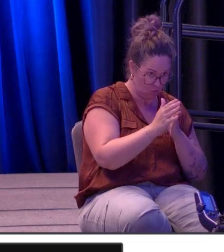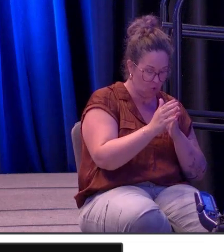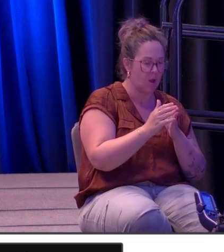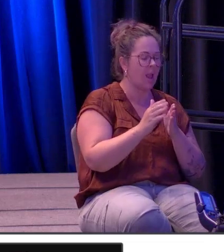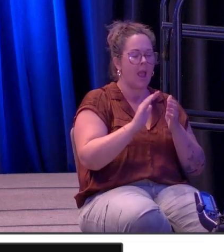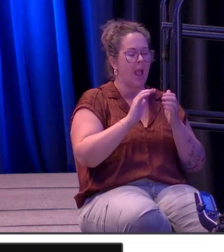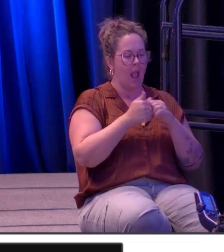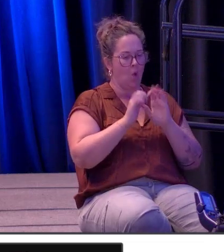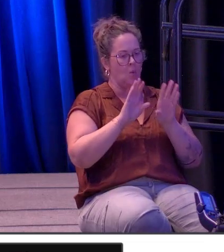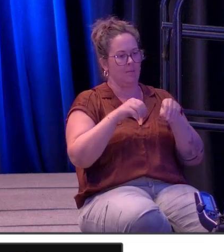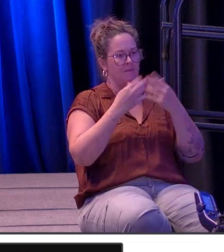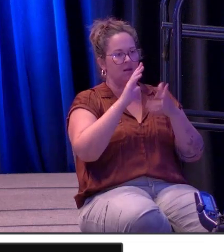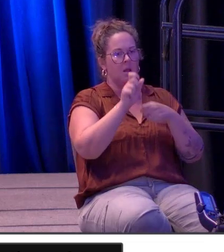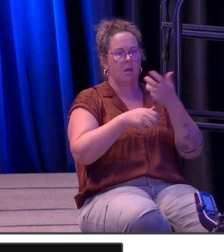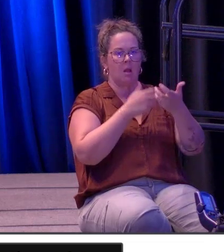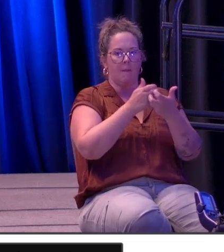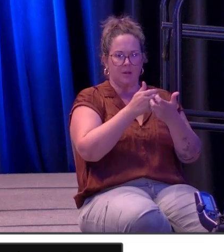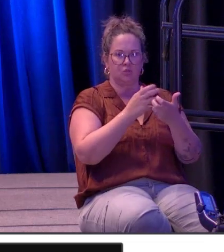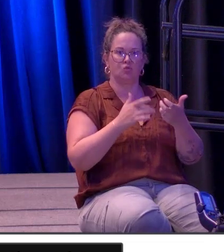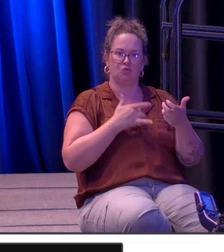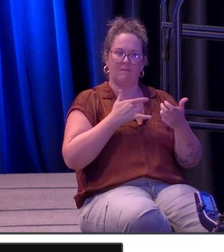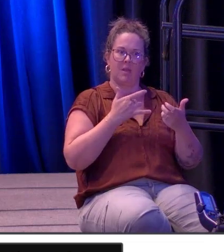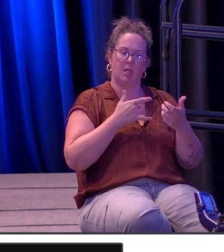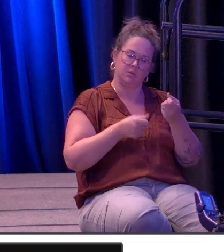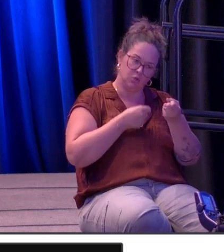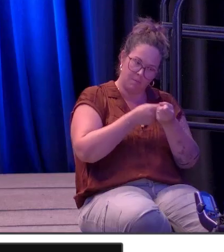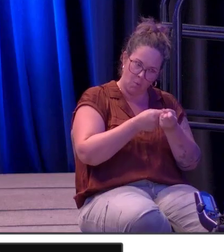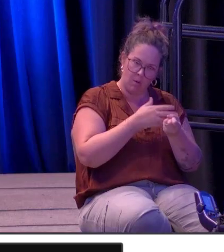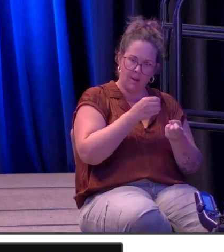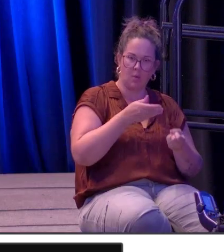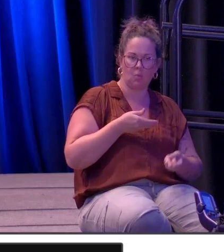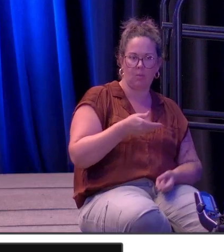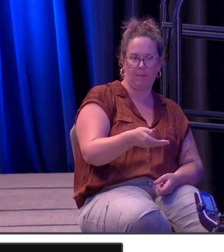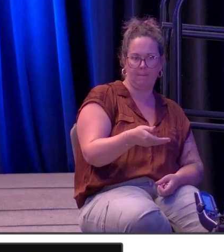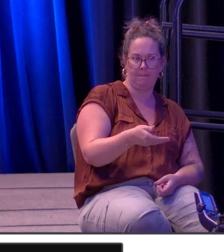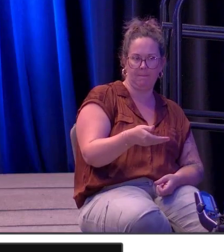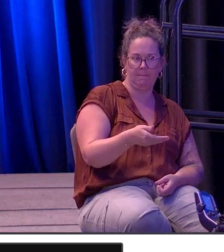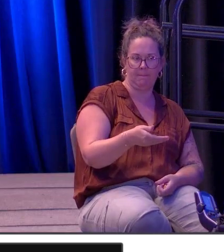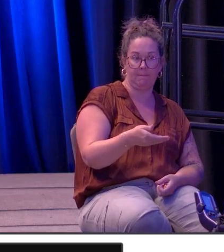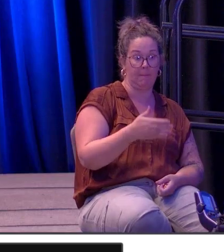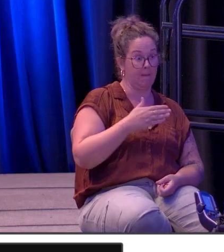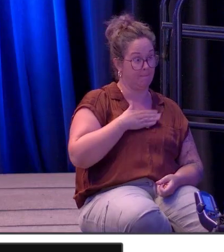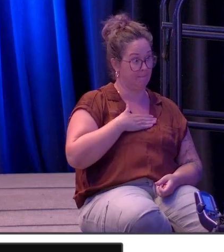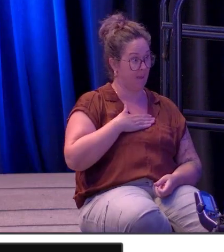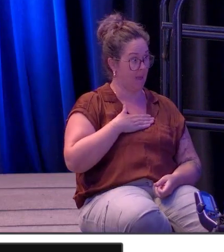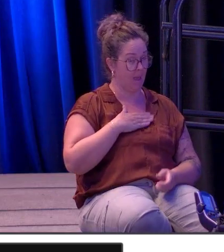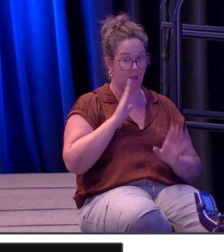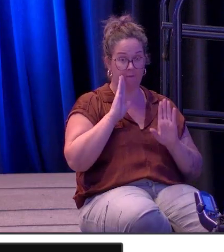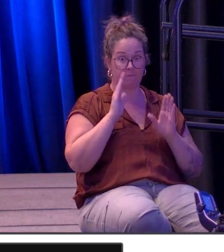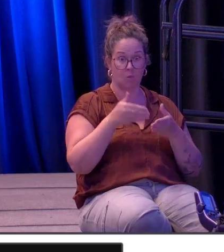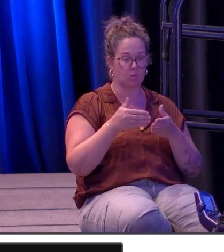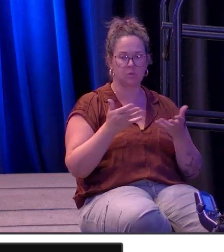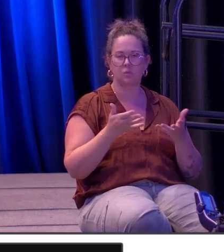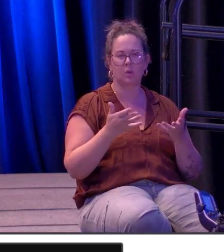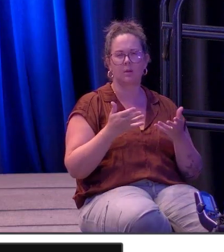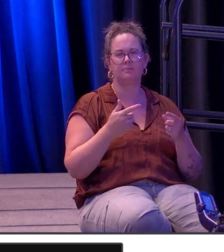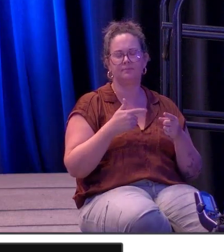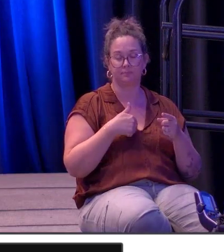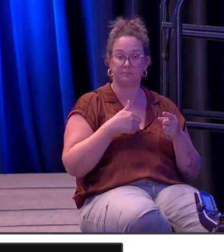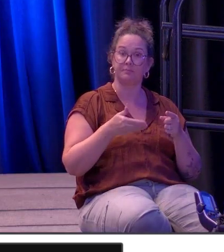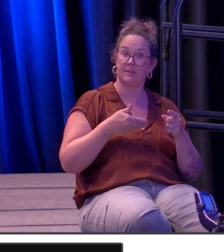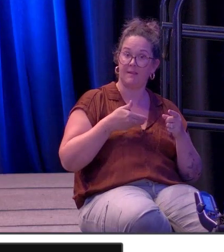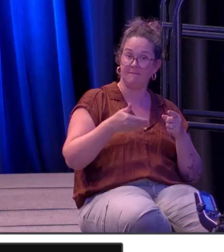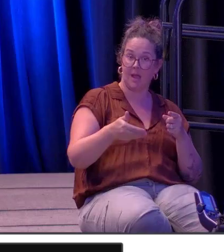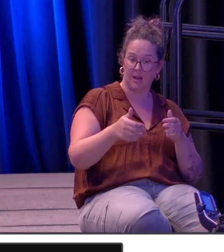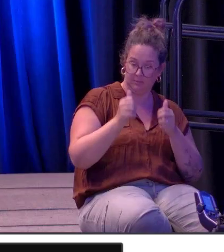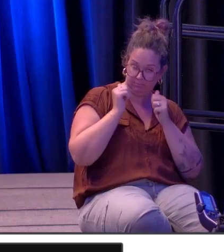supported? And so that this way they could feel welcomed. Because my focus was, okay, I was invited, but then am I comfortable